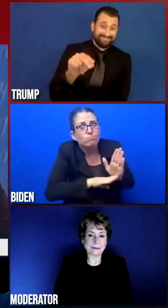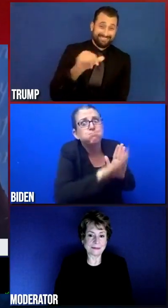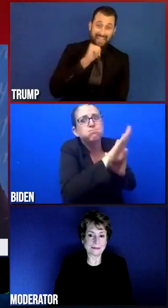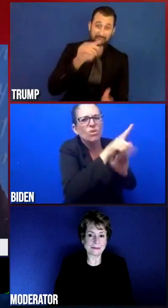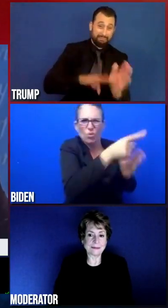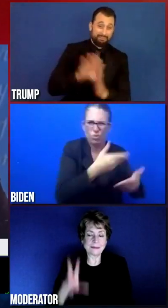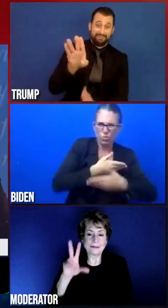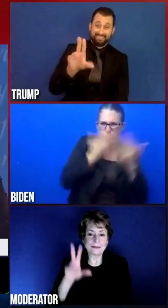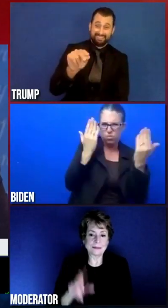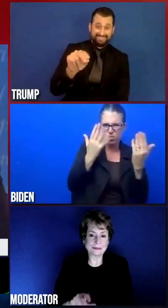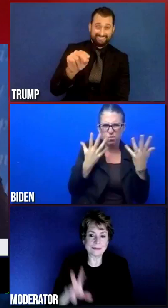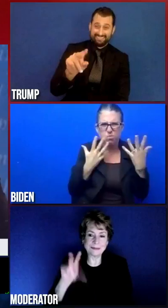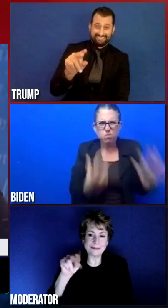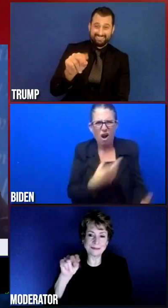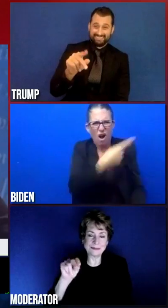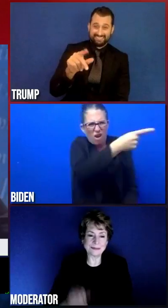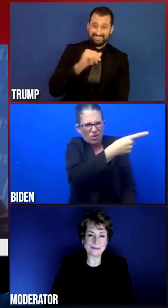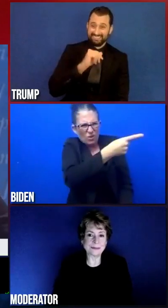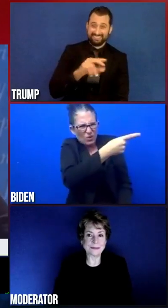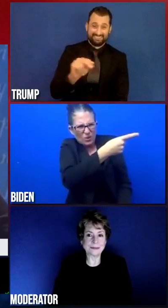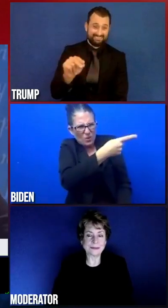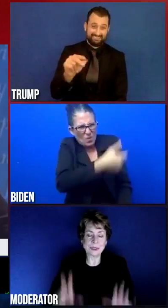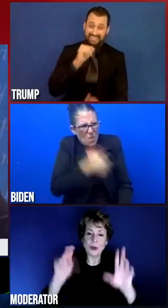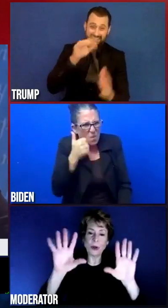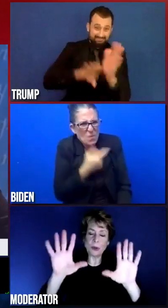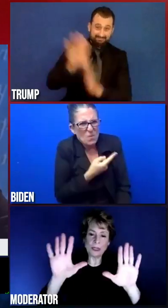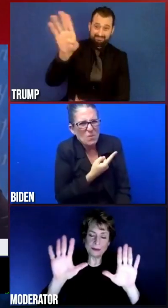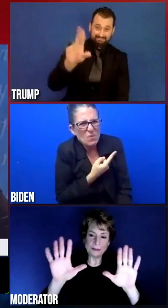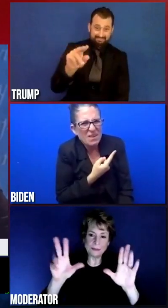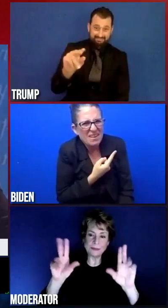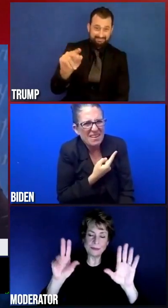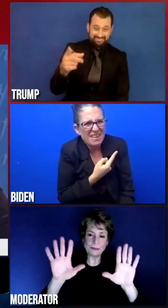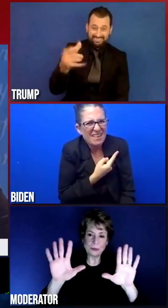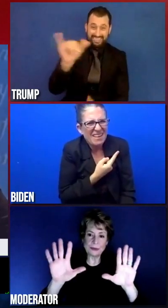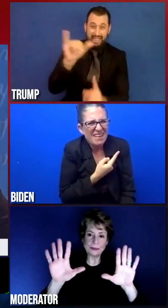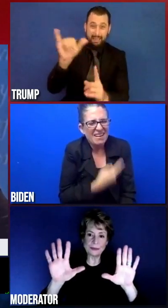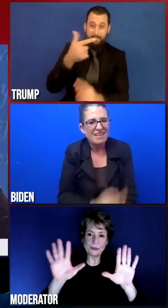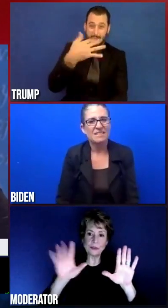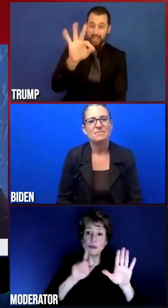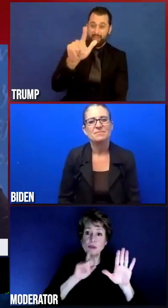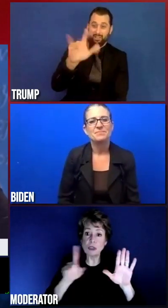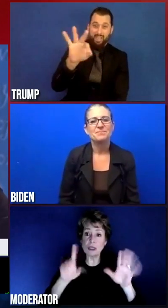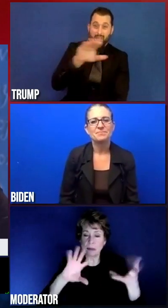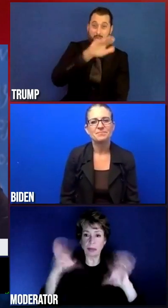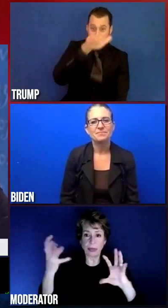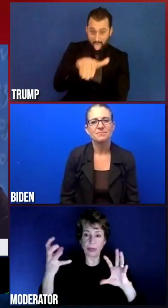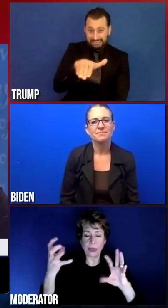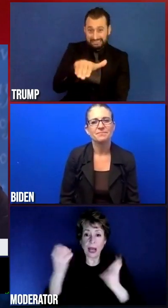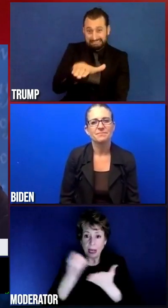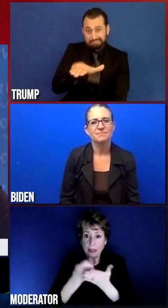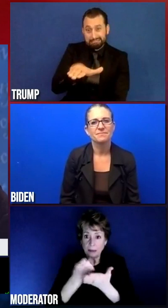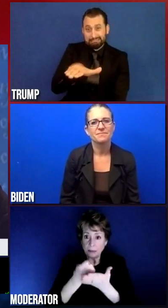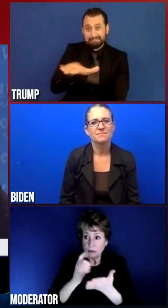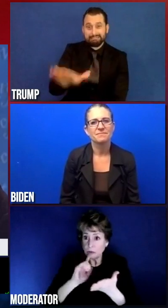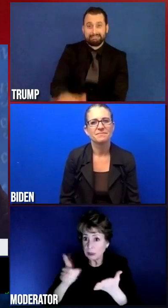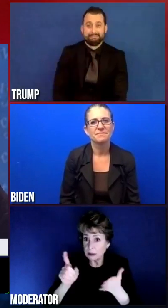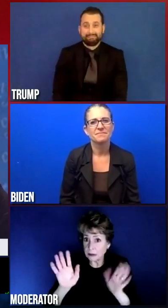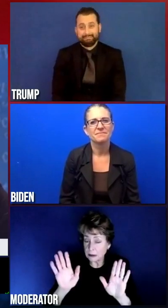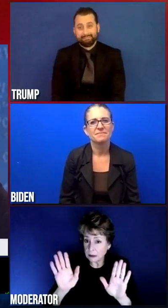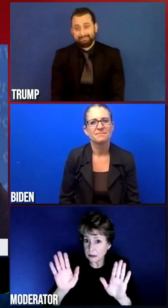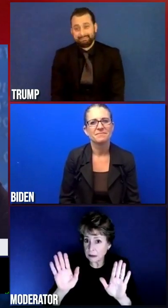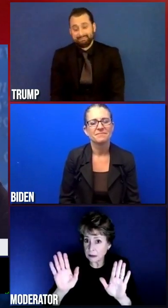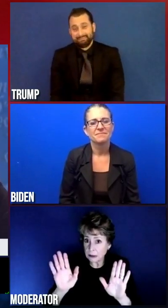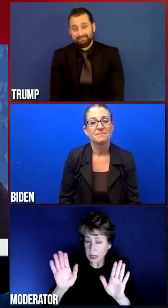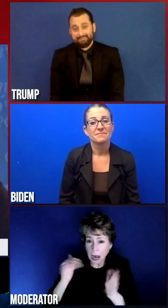since 1929. Is it fair to say he blew it when there was record low unemployment before